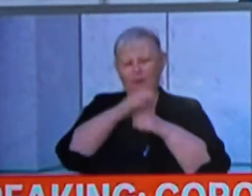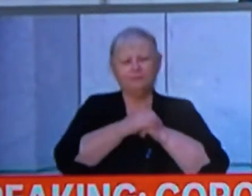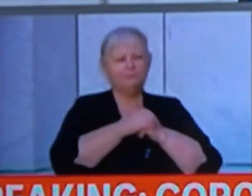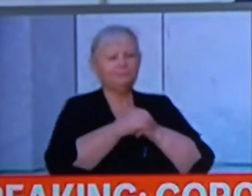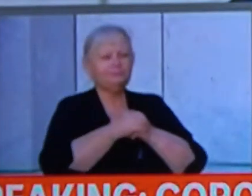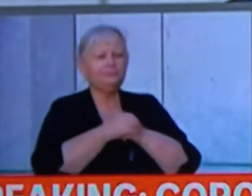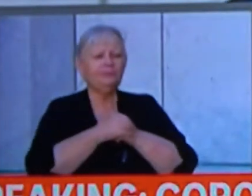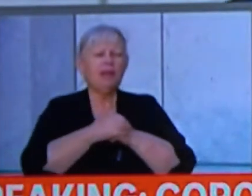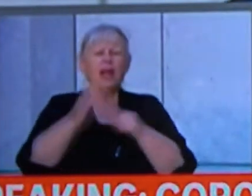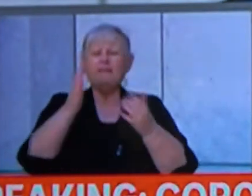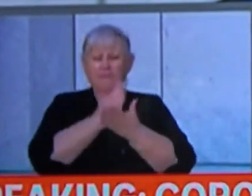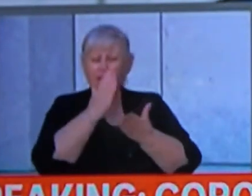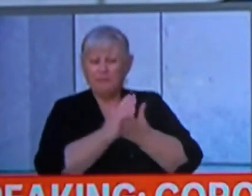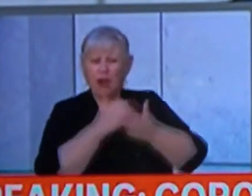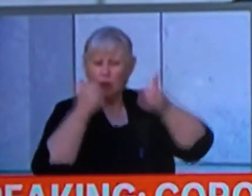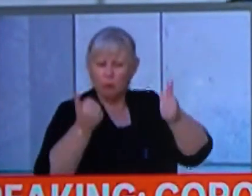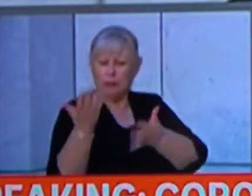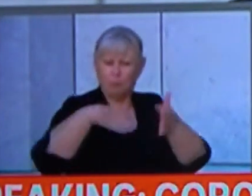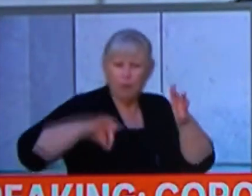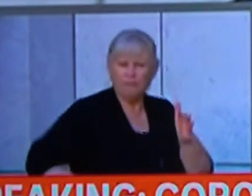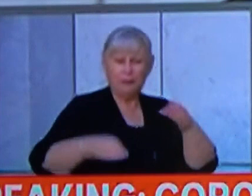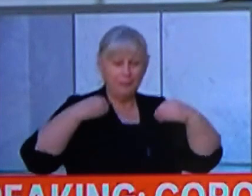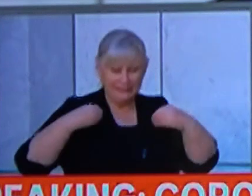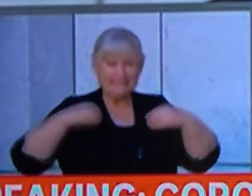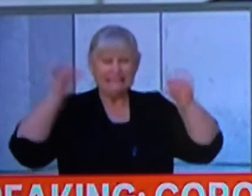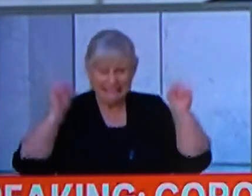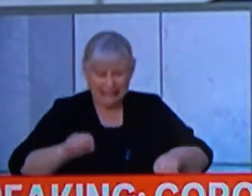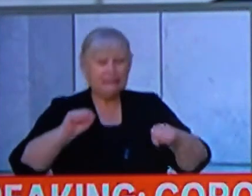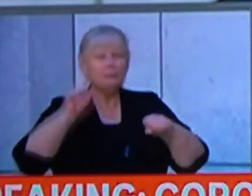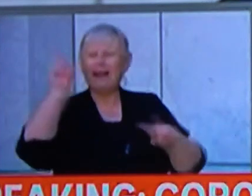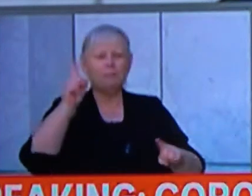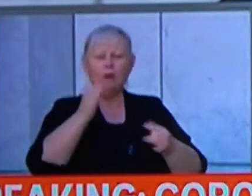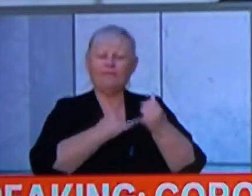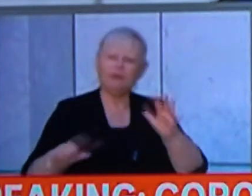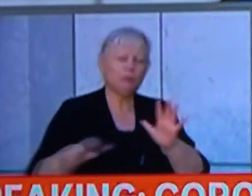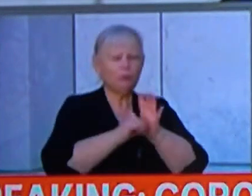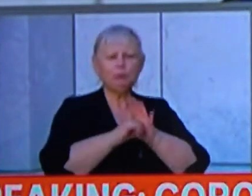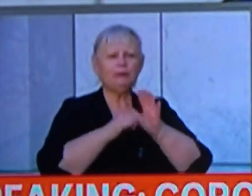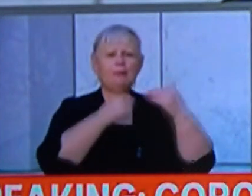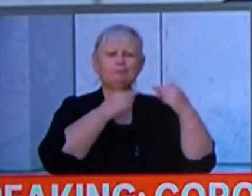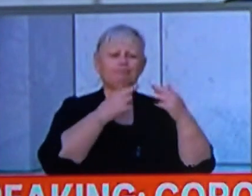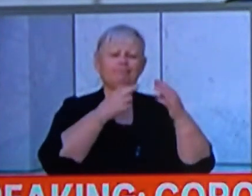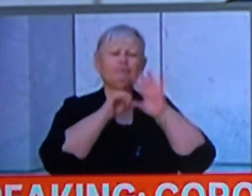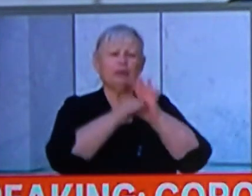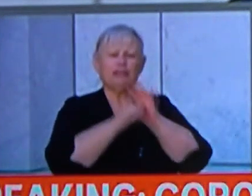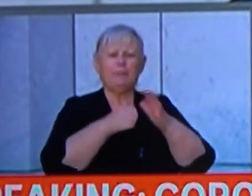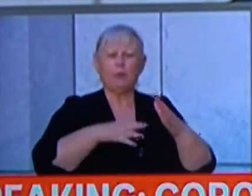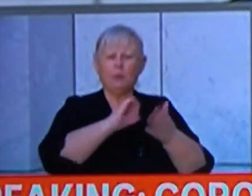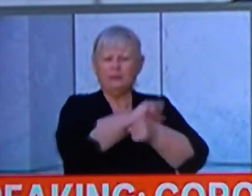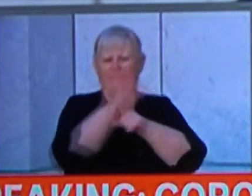otherwise profitable and viable businesses that find themselves under severe financial pressure as a result of the